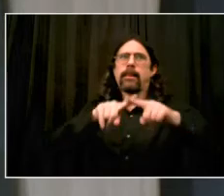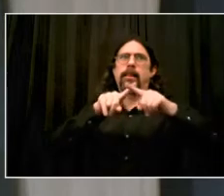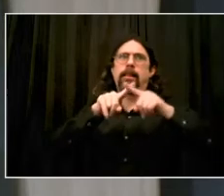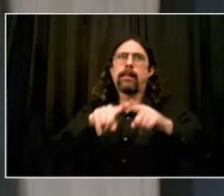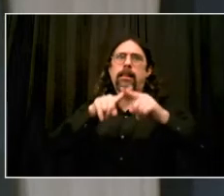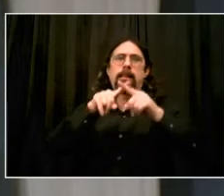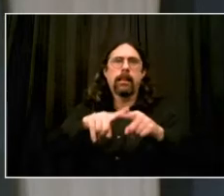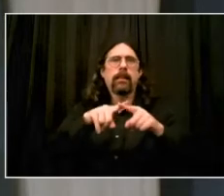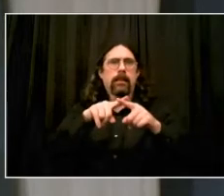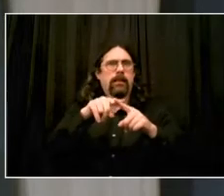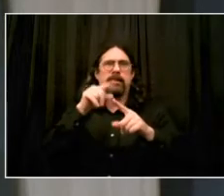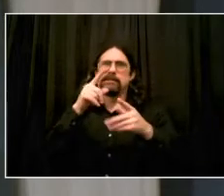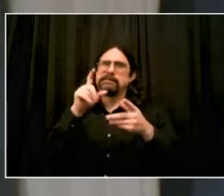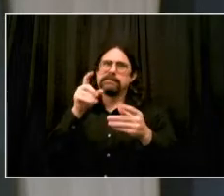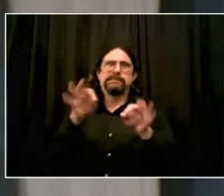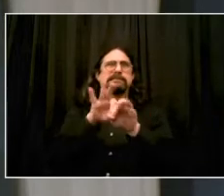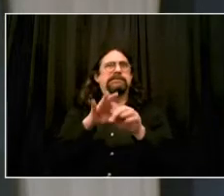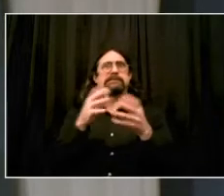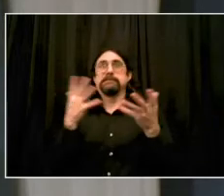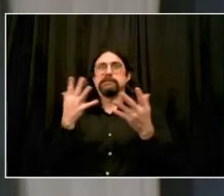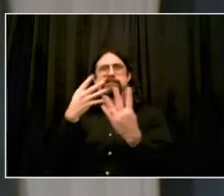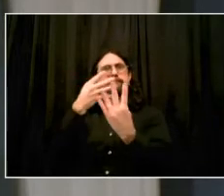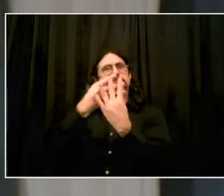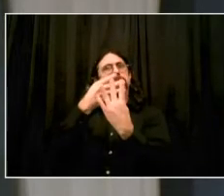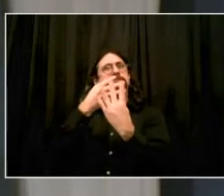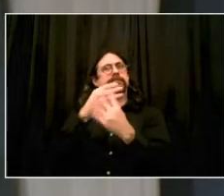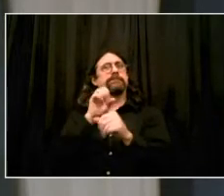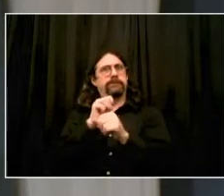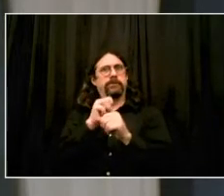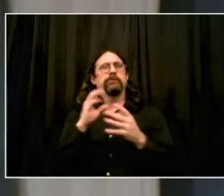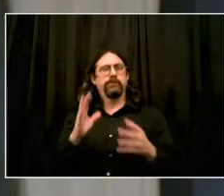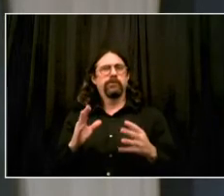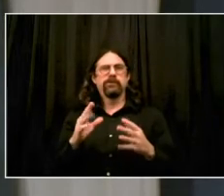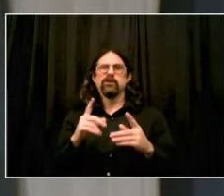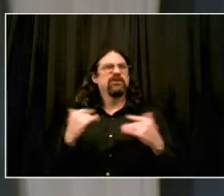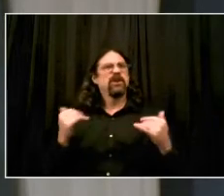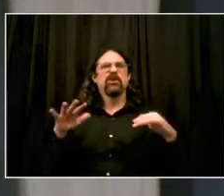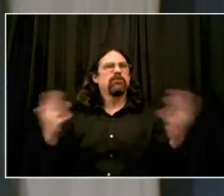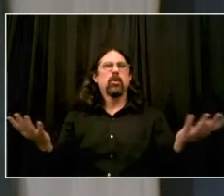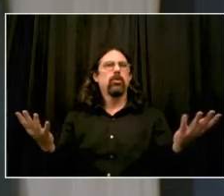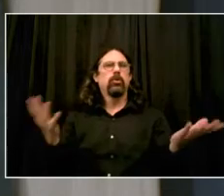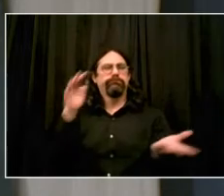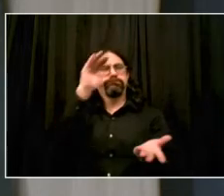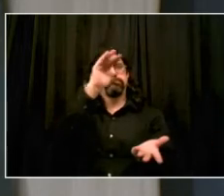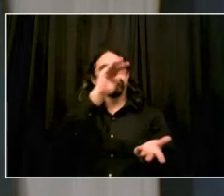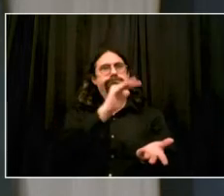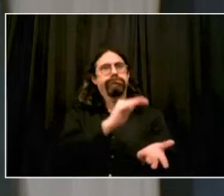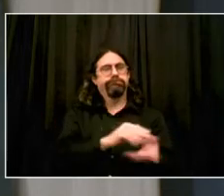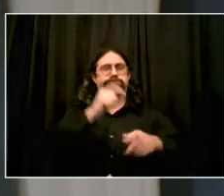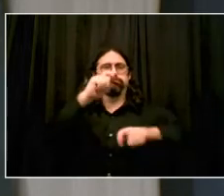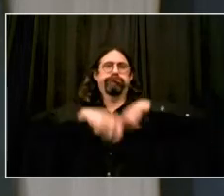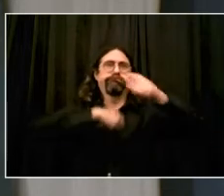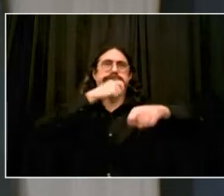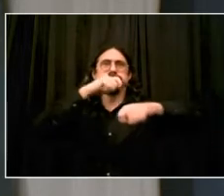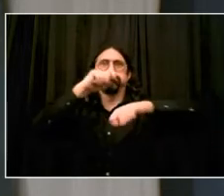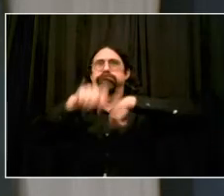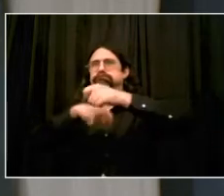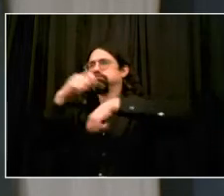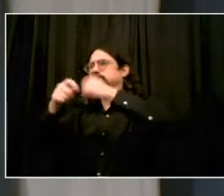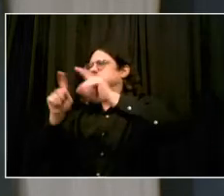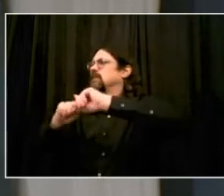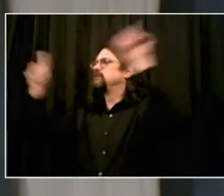a community, so it becomes an ecosystem. And I had the opportunity to take a trip to Mondragon, Spain, where they have cooperative